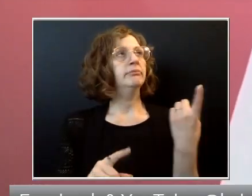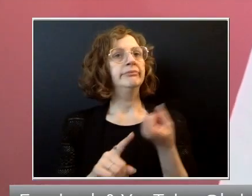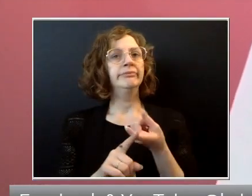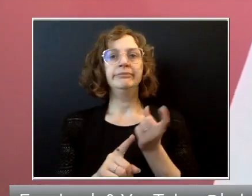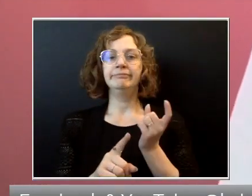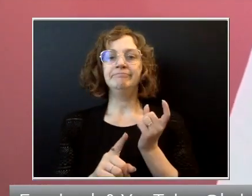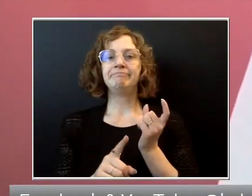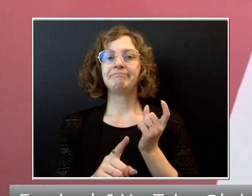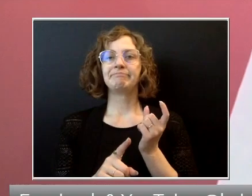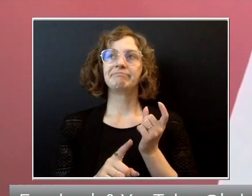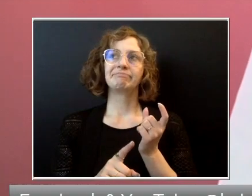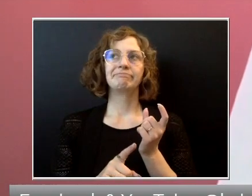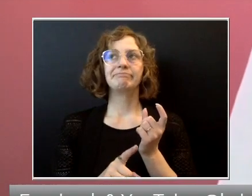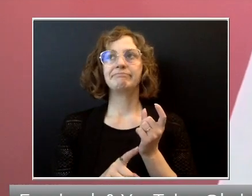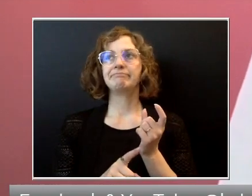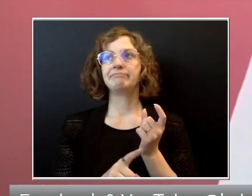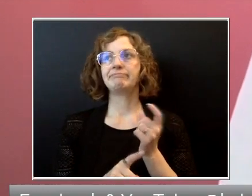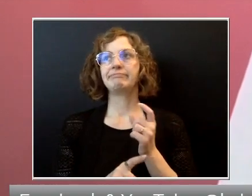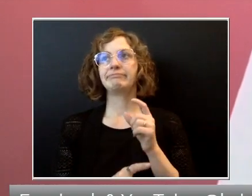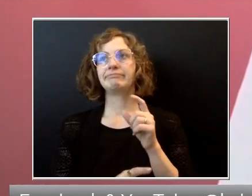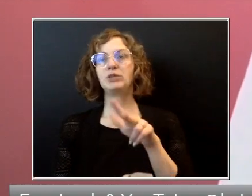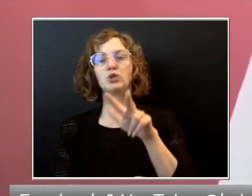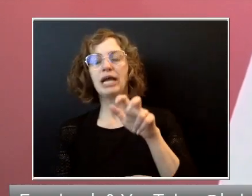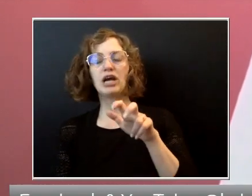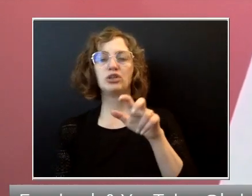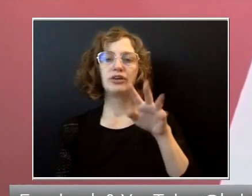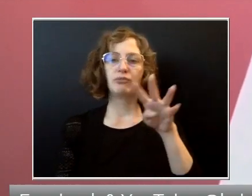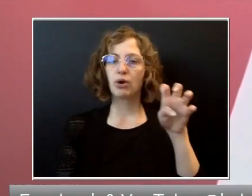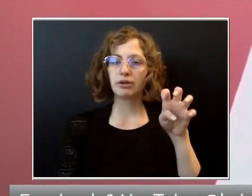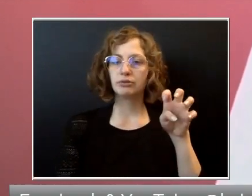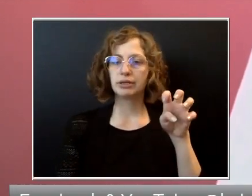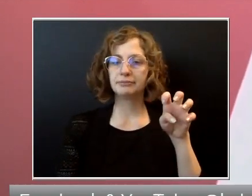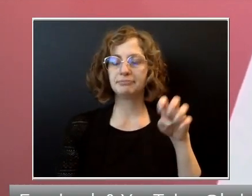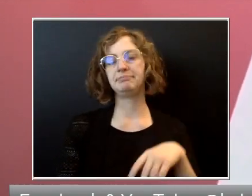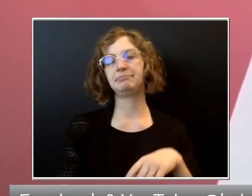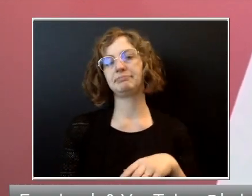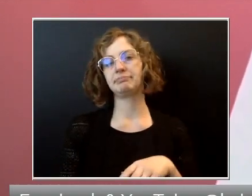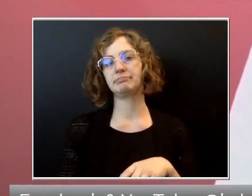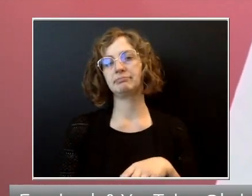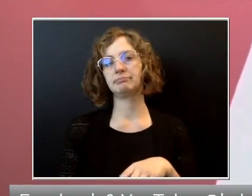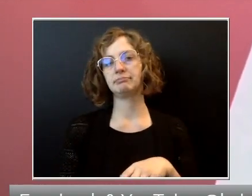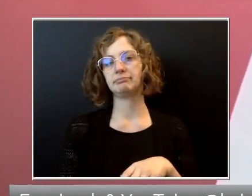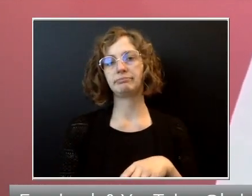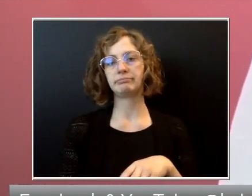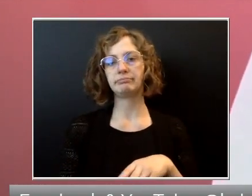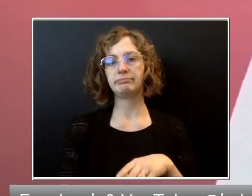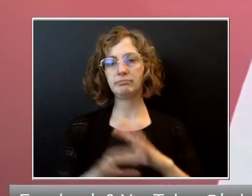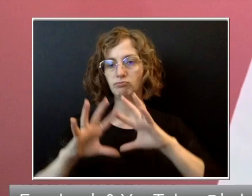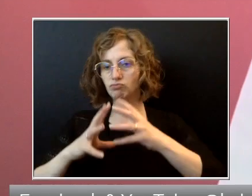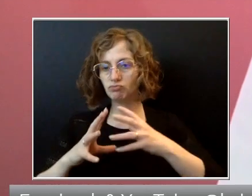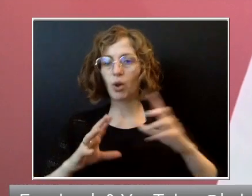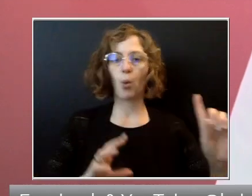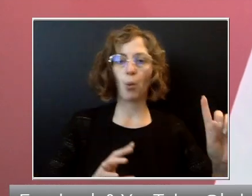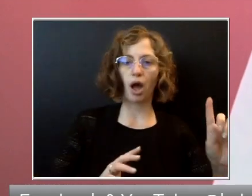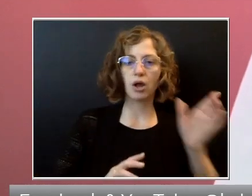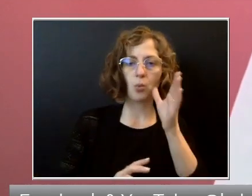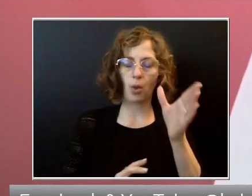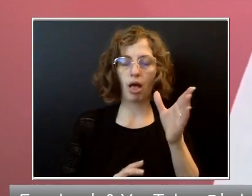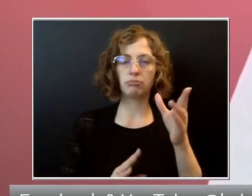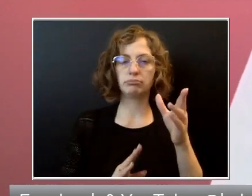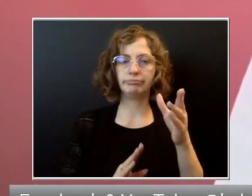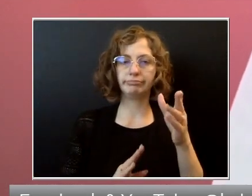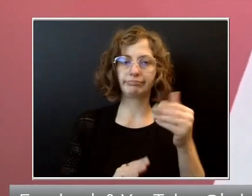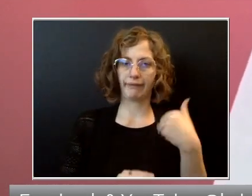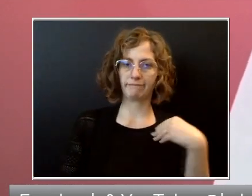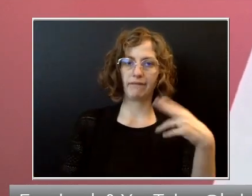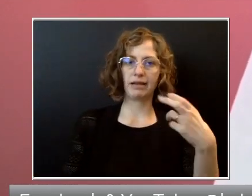or 400 individuals is diagnosed, has HCM. Now, some of those